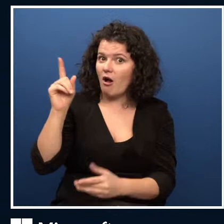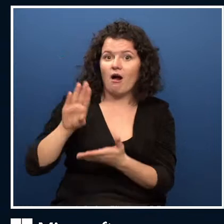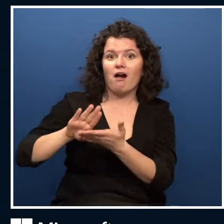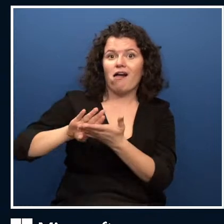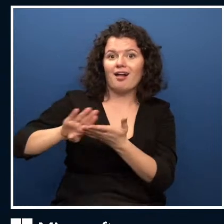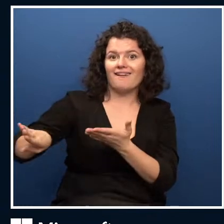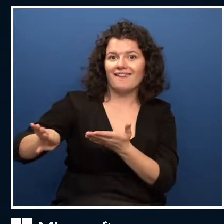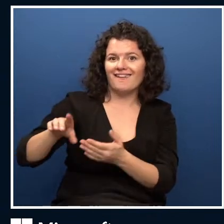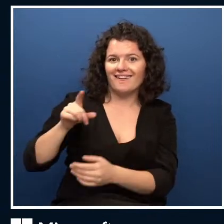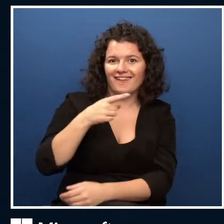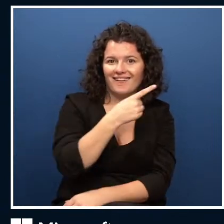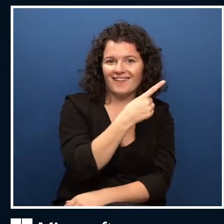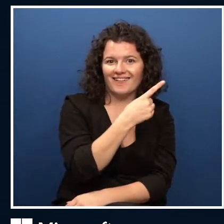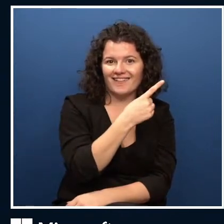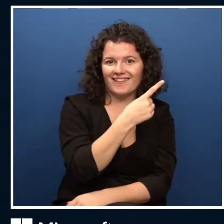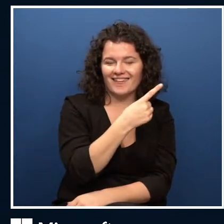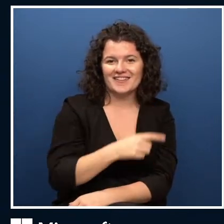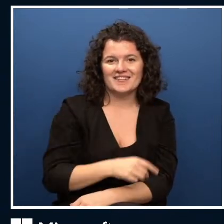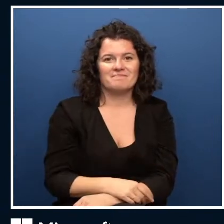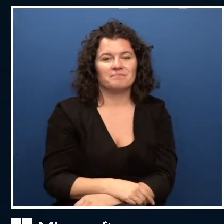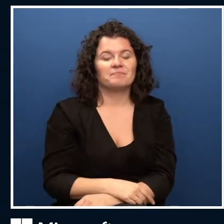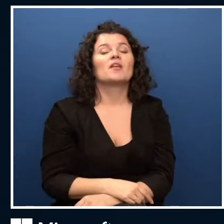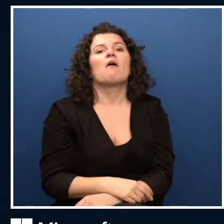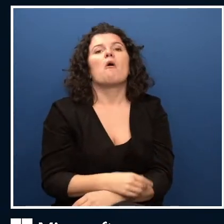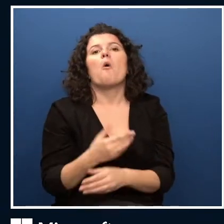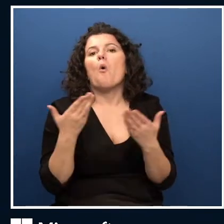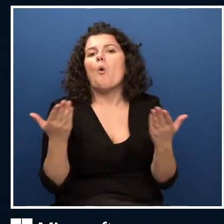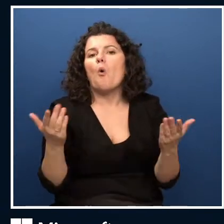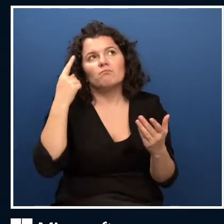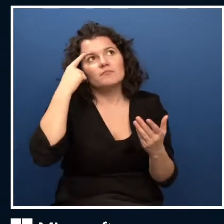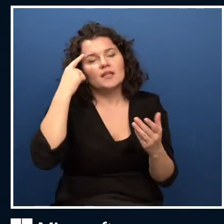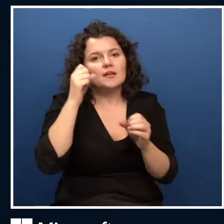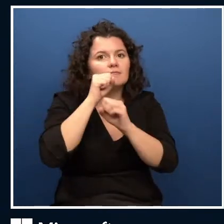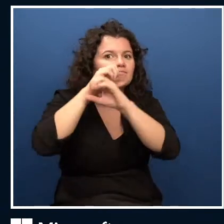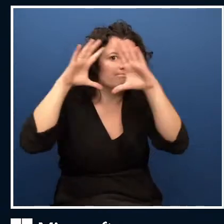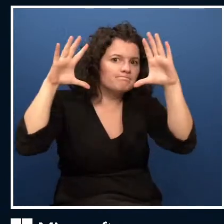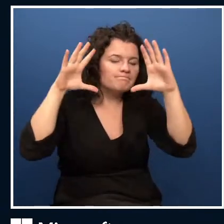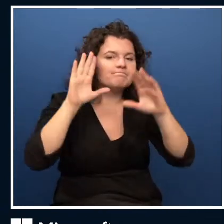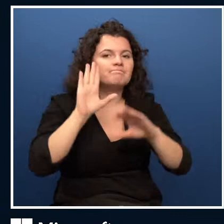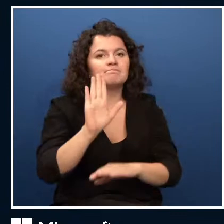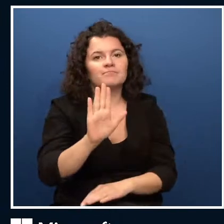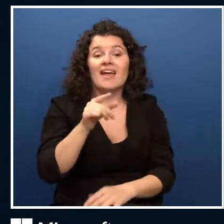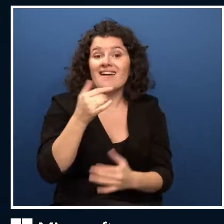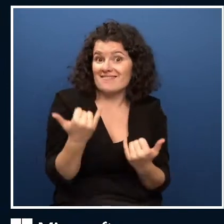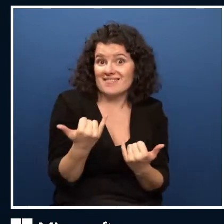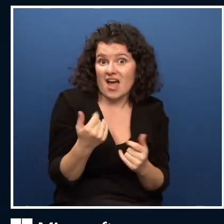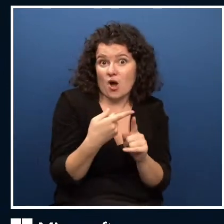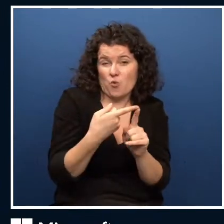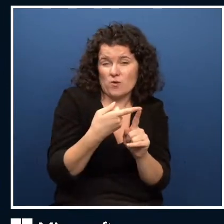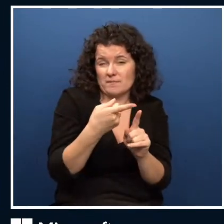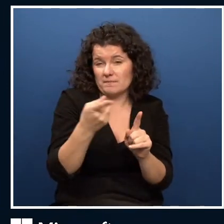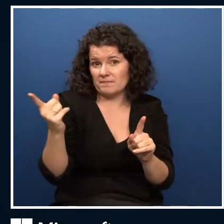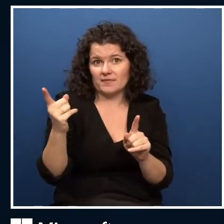another example, a short one now. So I want you all to think of a pizza.